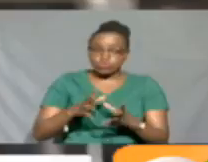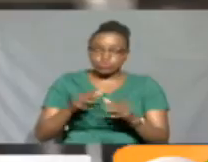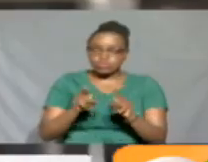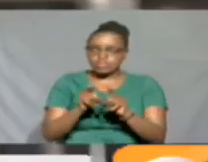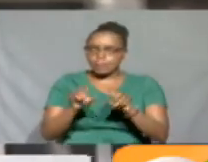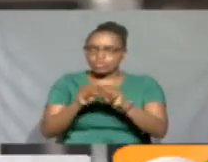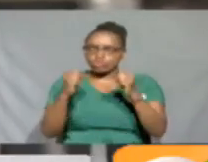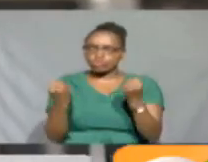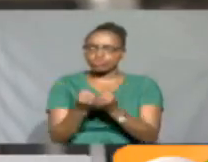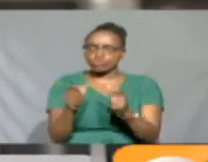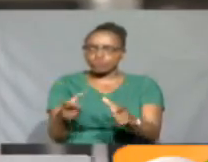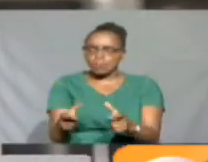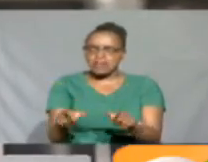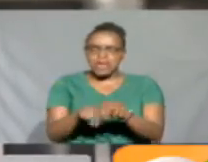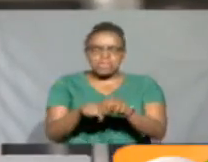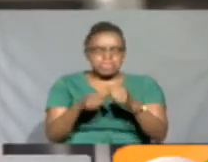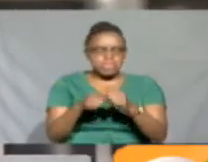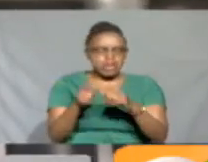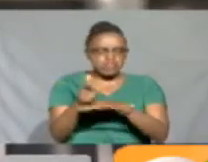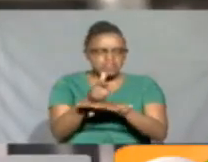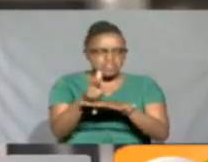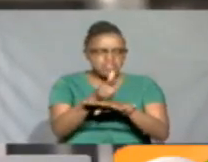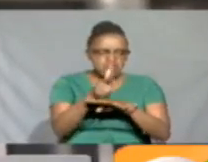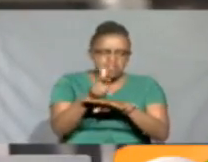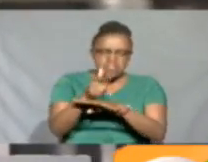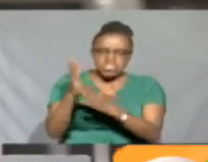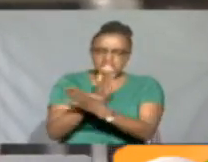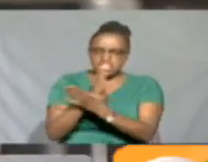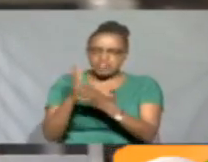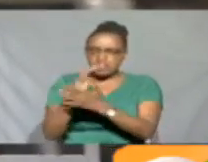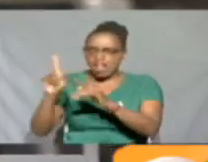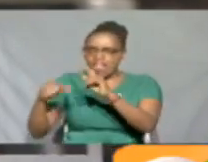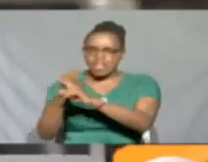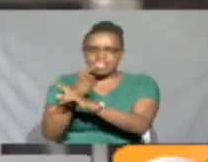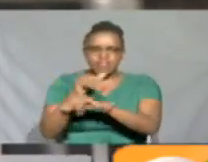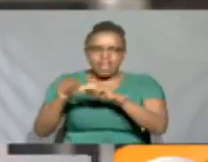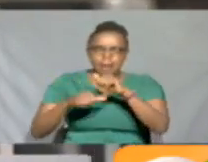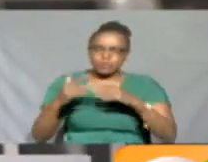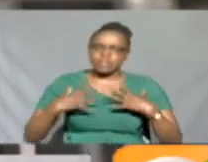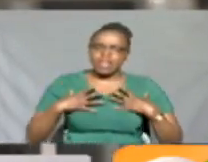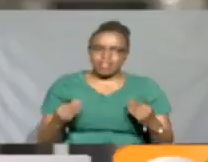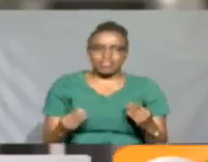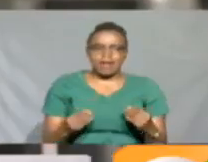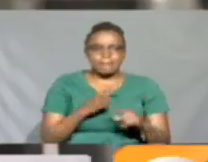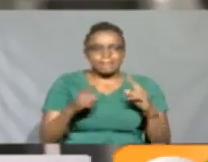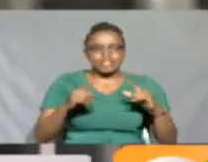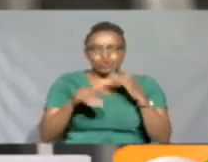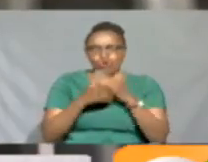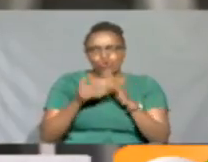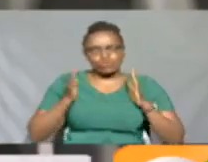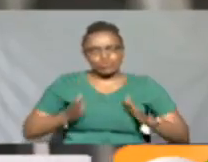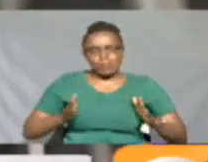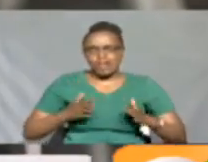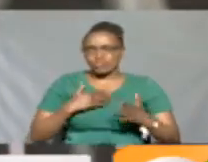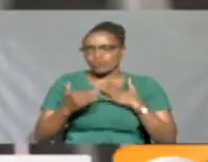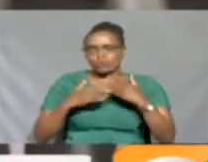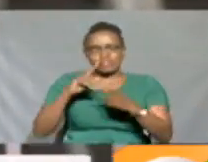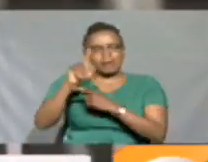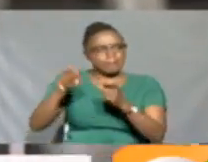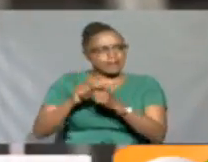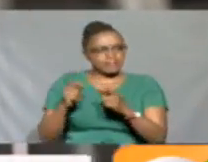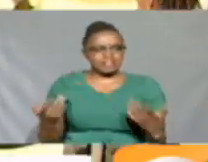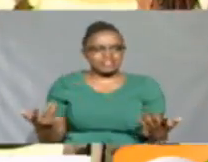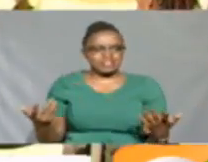social media complaining, taking videos, sharing all sorts of things about health. And dear to all human beings, nobody's perfect. All